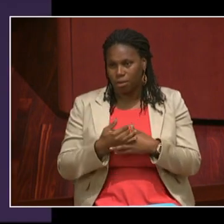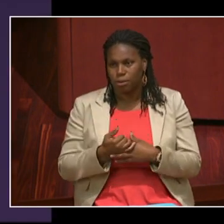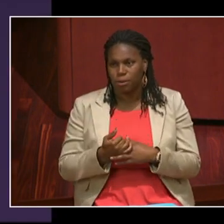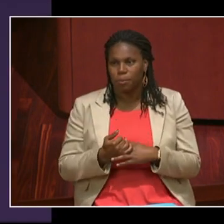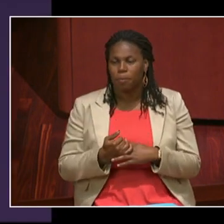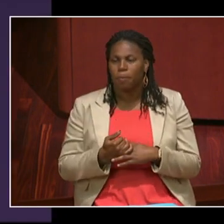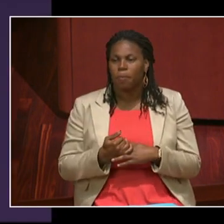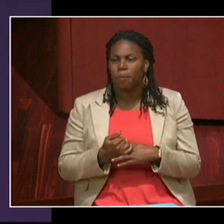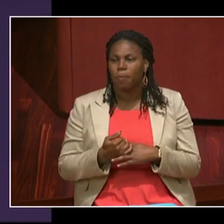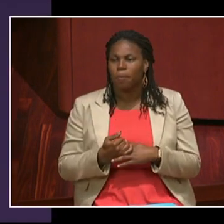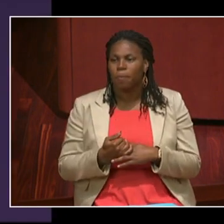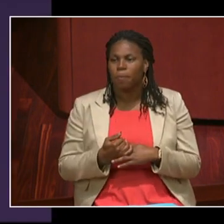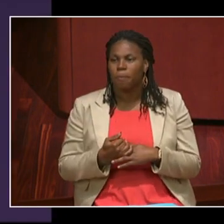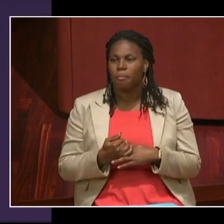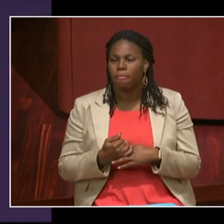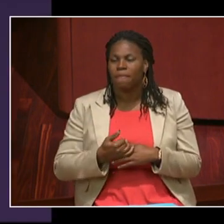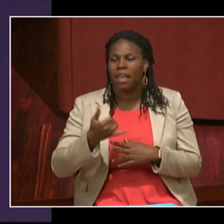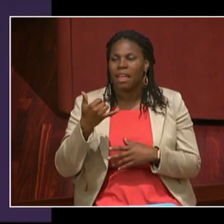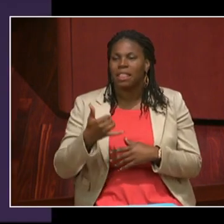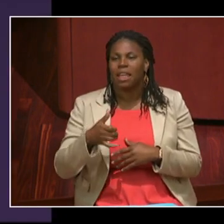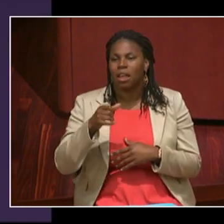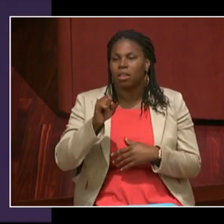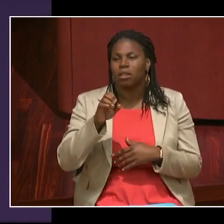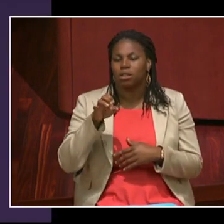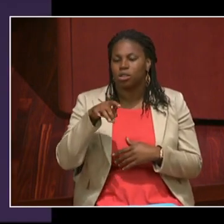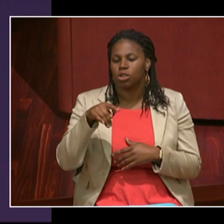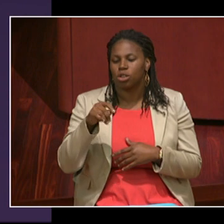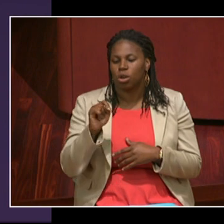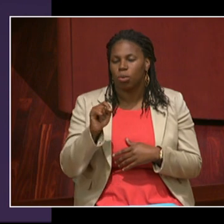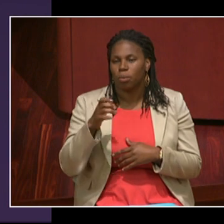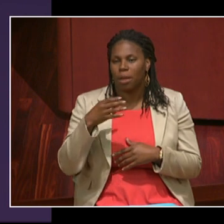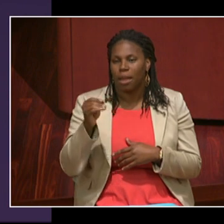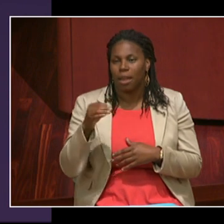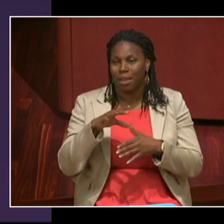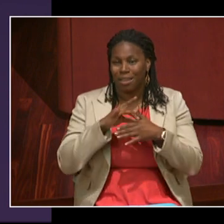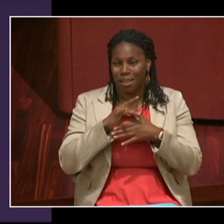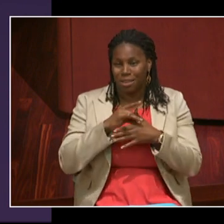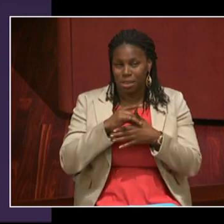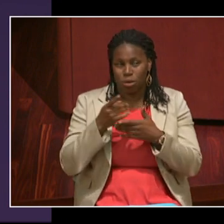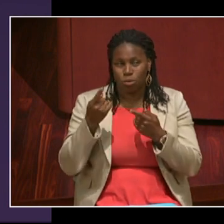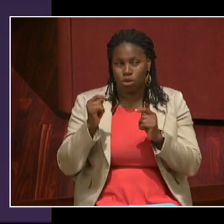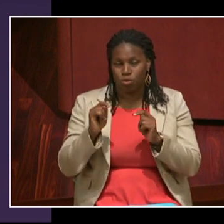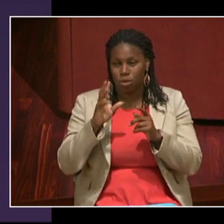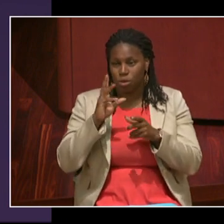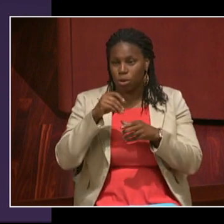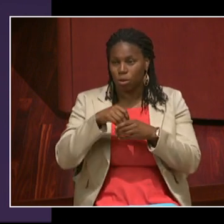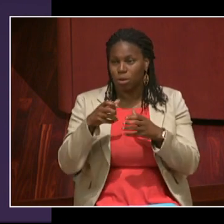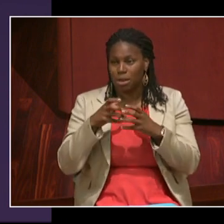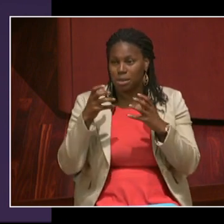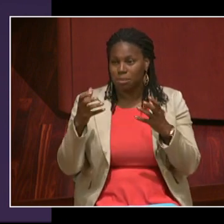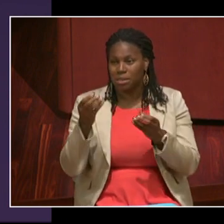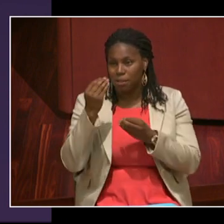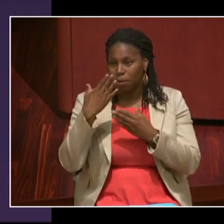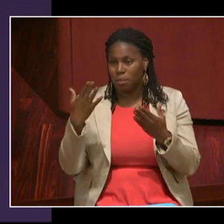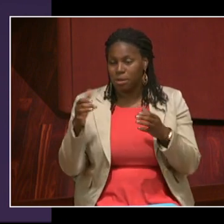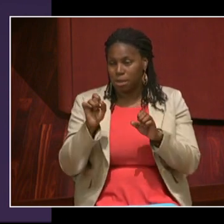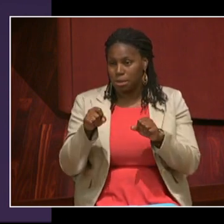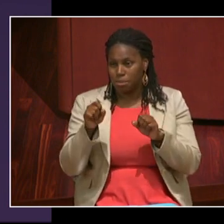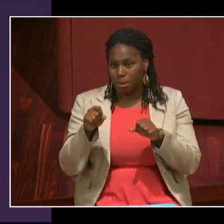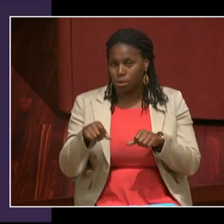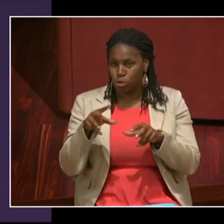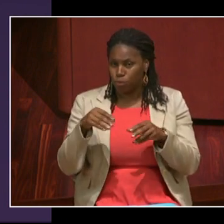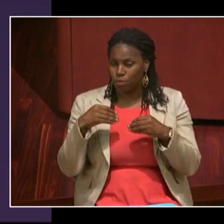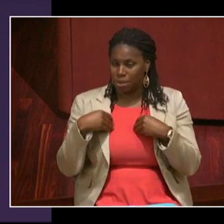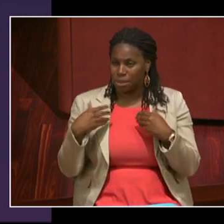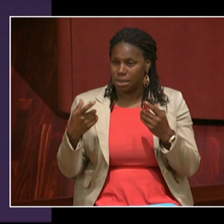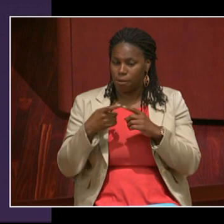Now, as I mentioned, the scope and content, we've really done our best to try to include as much information as possible. When we received the files from Citizenship